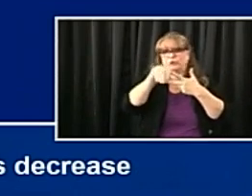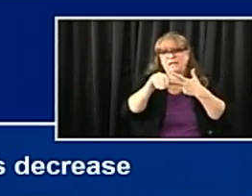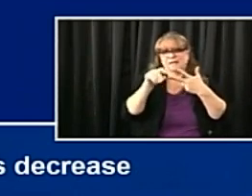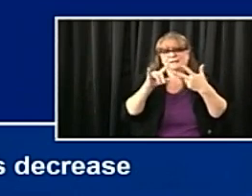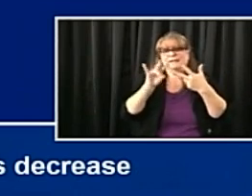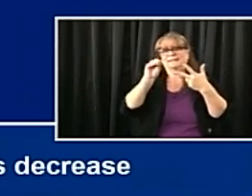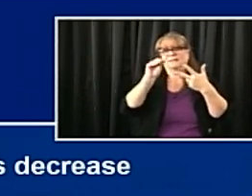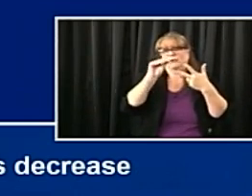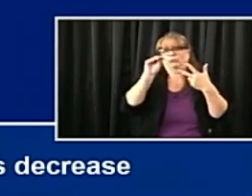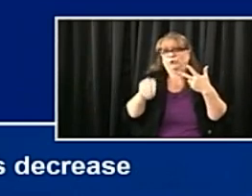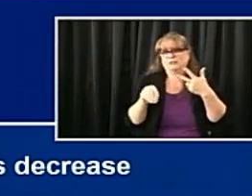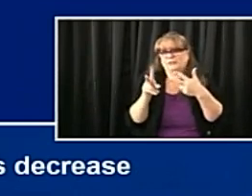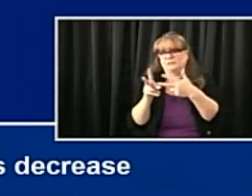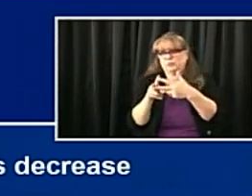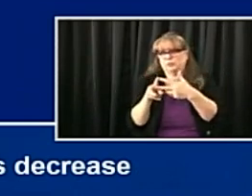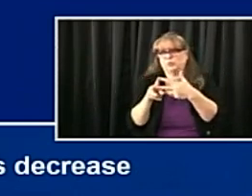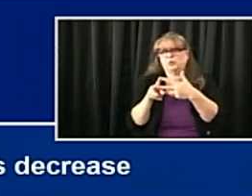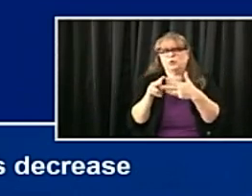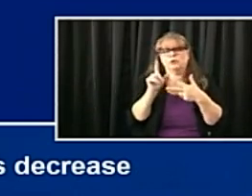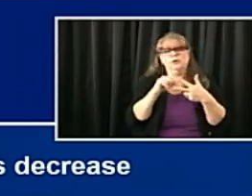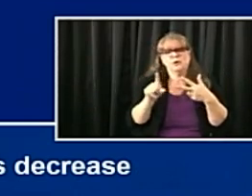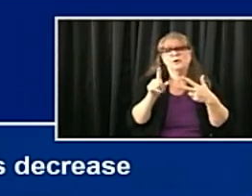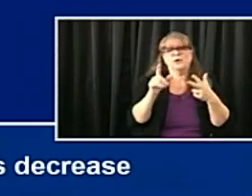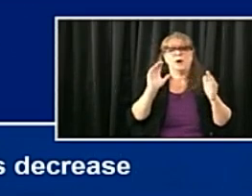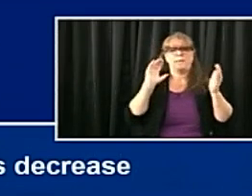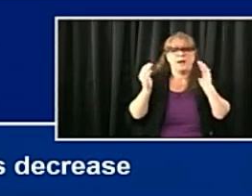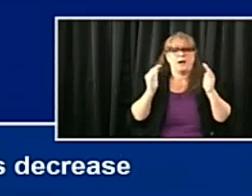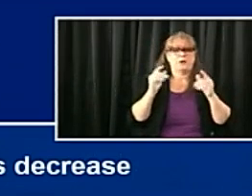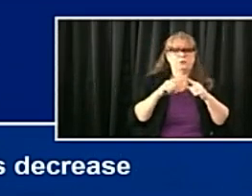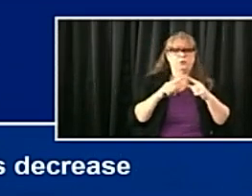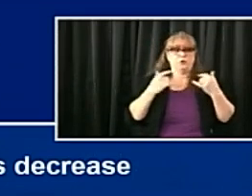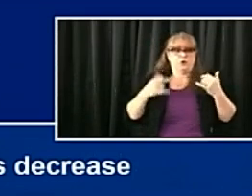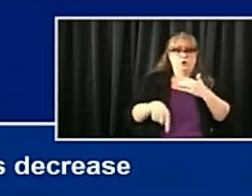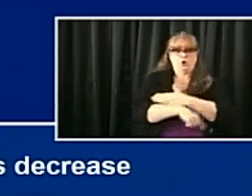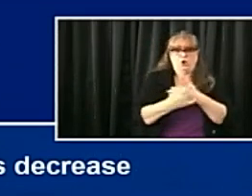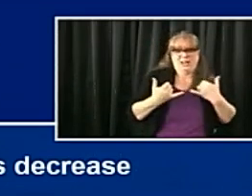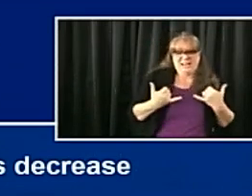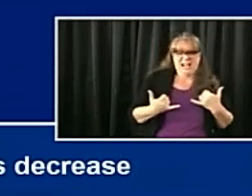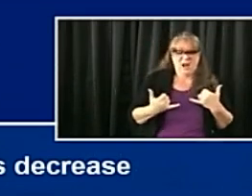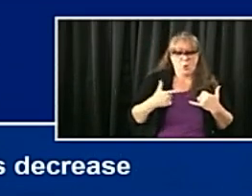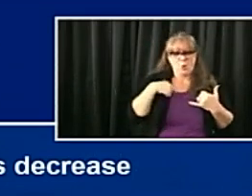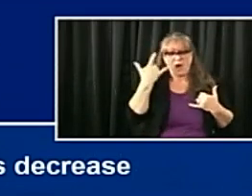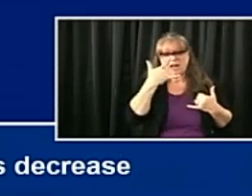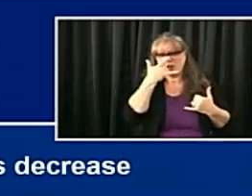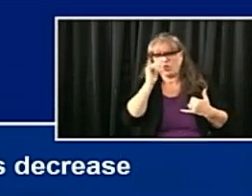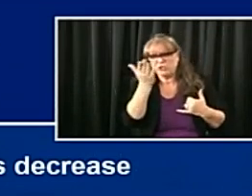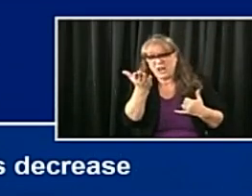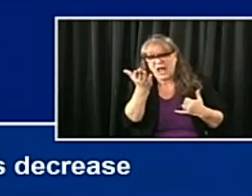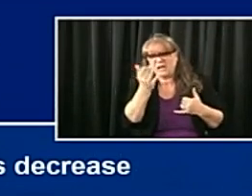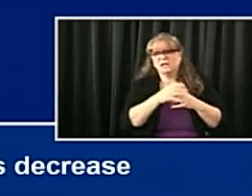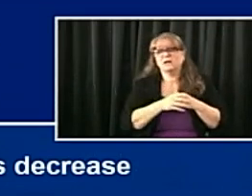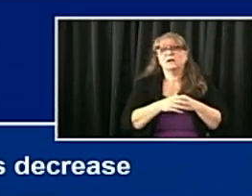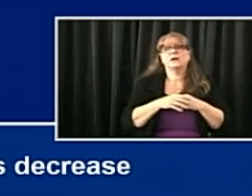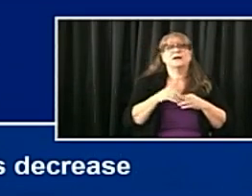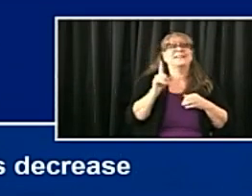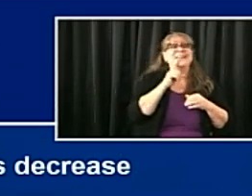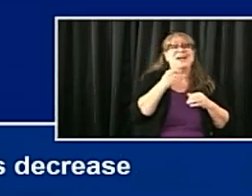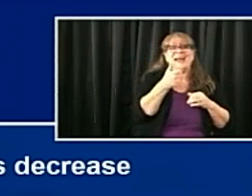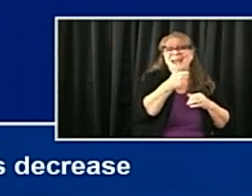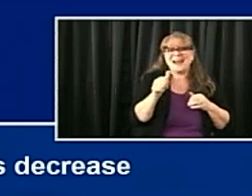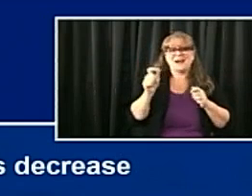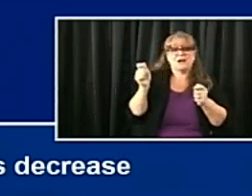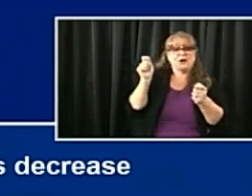the difference between our current trajectory with vaccine introduced with no variant widespread in the state, and that is shown